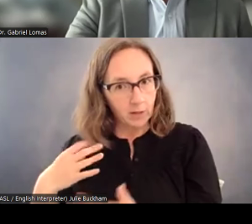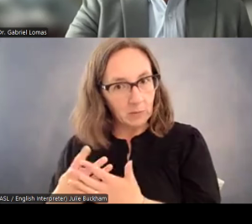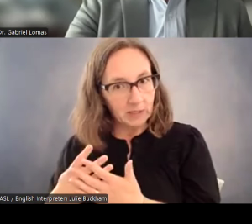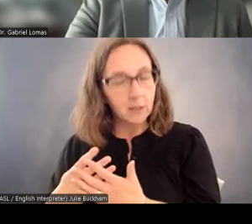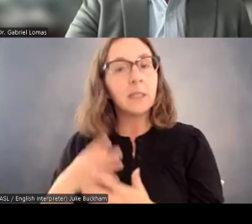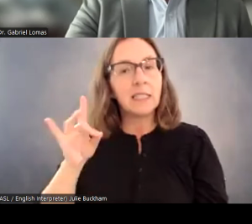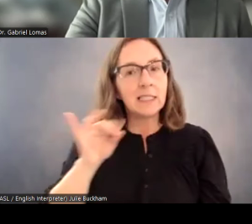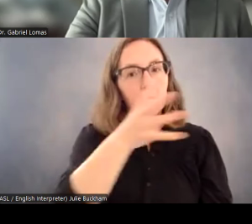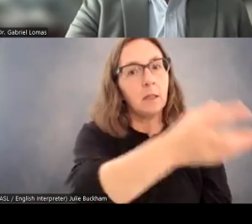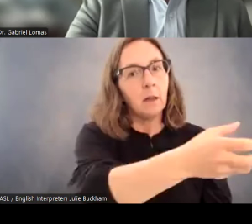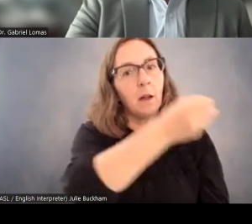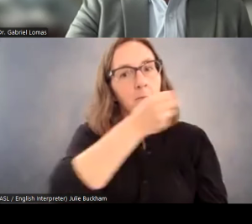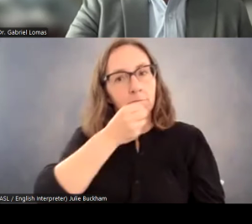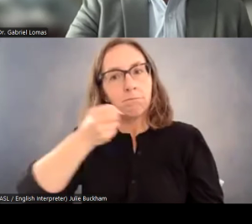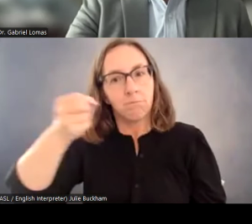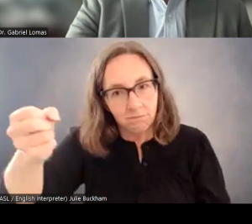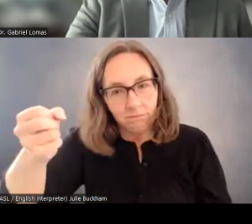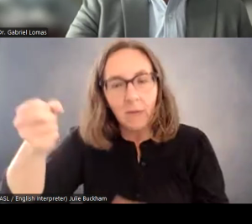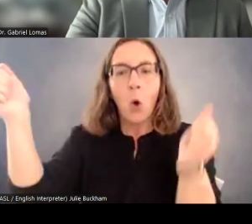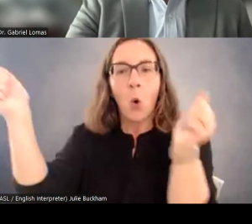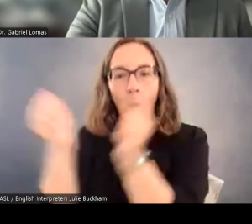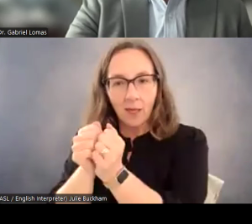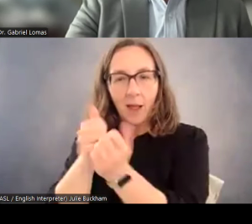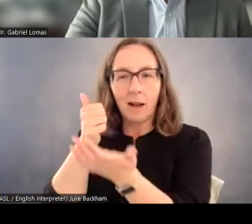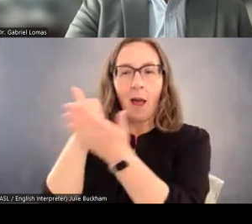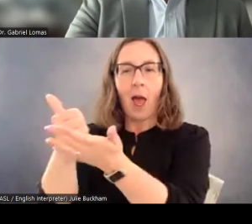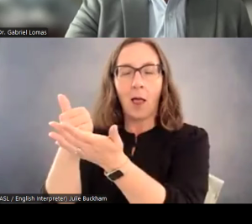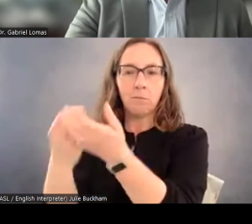helping her kind of get through the next few steps.